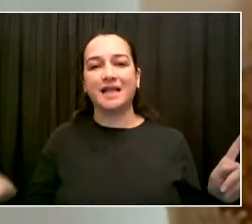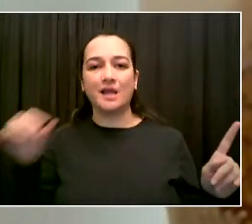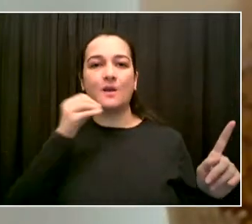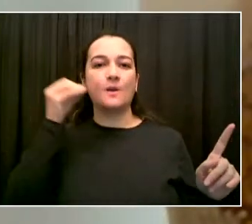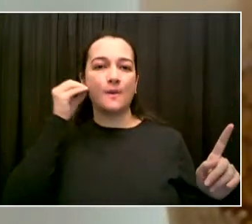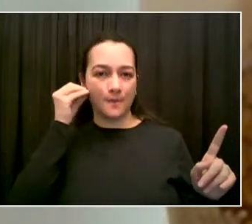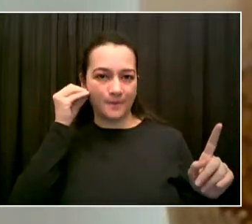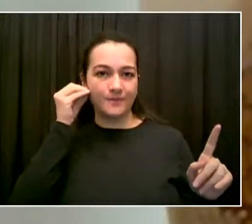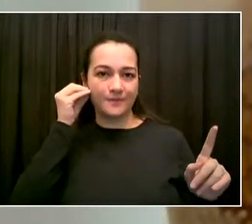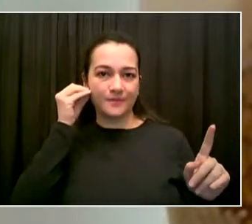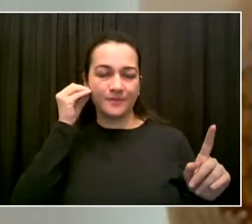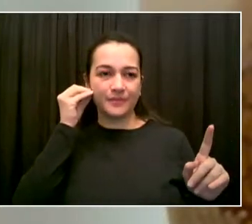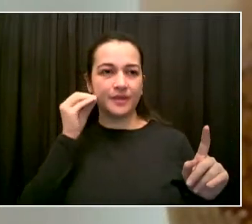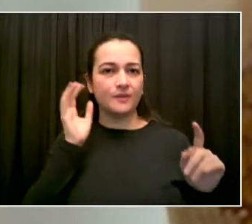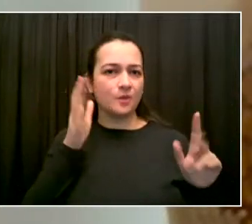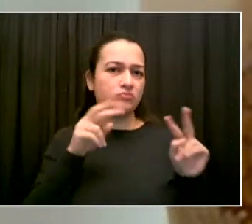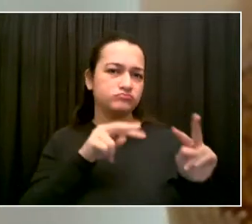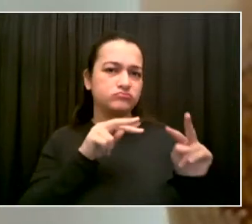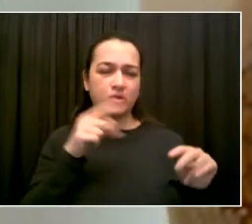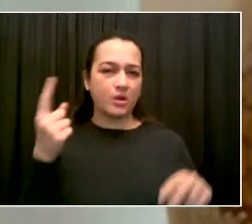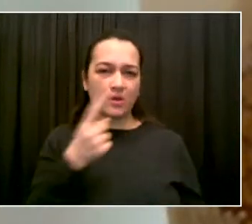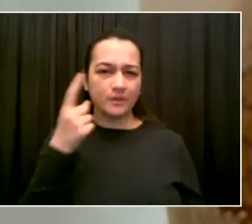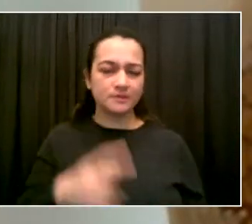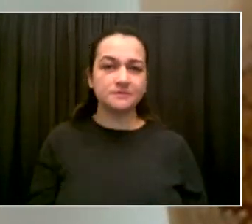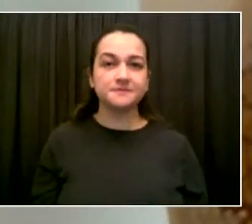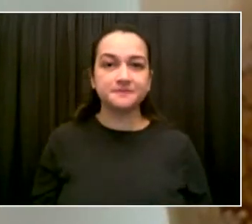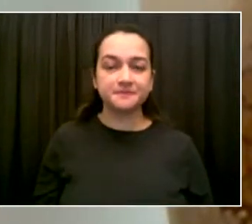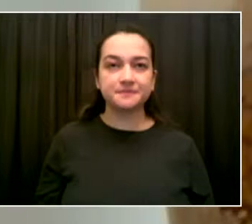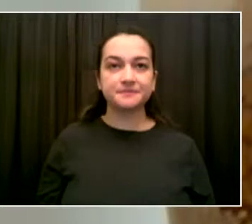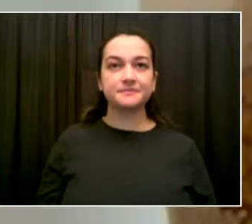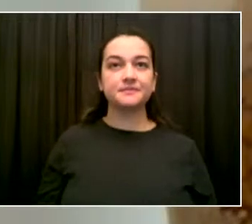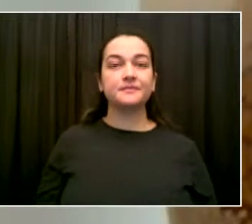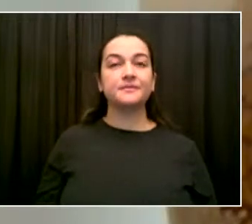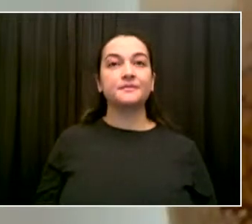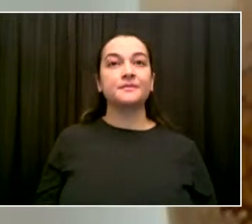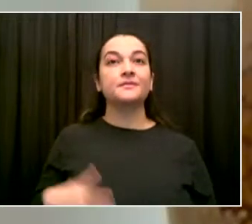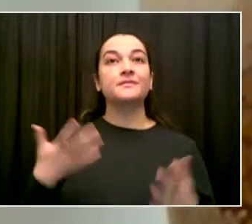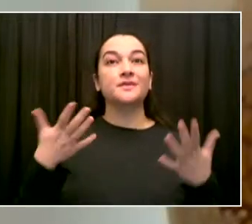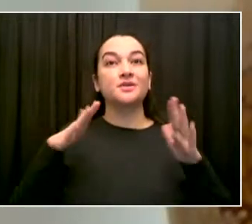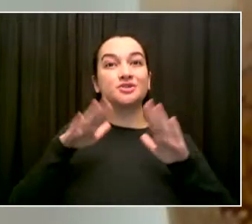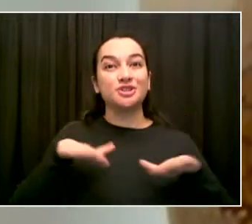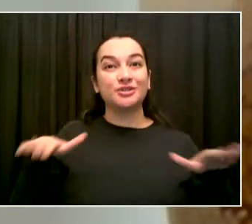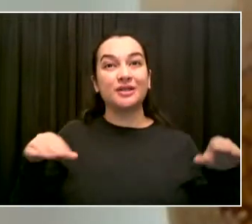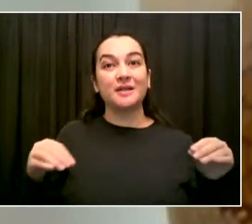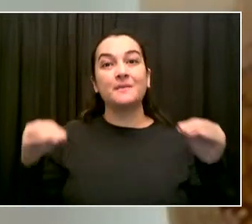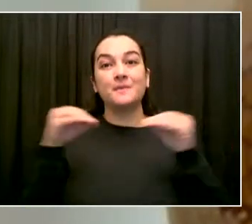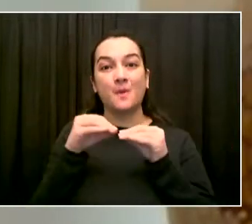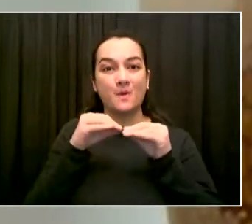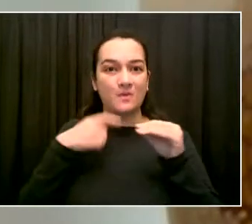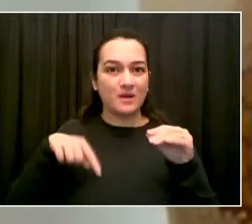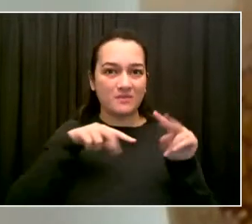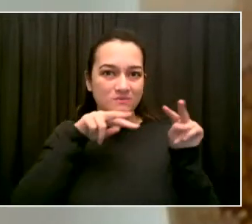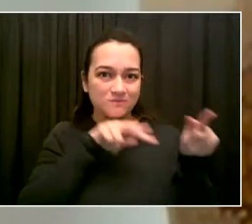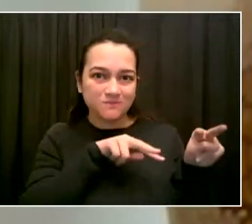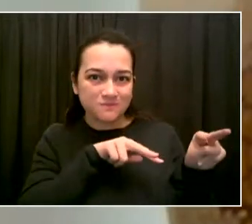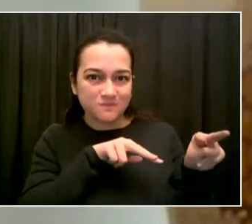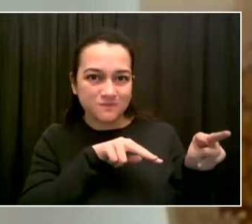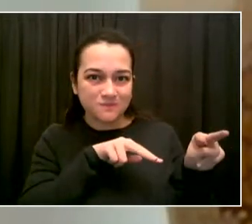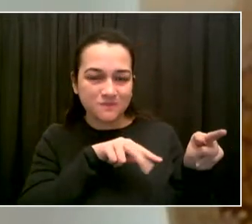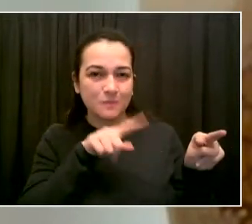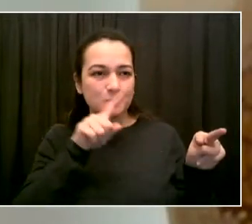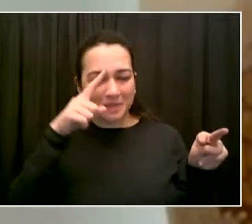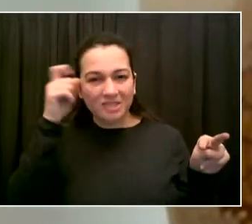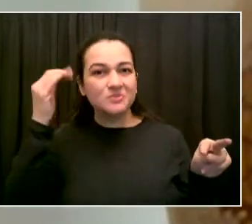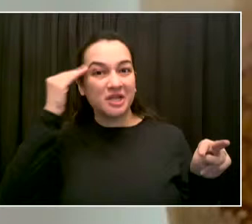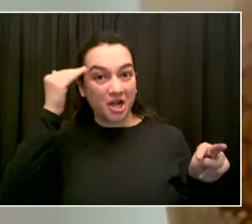traced their exposure to the school, and it has to have occurred in multiple different places around the school, so